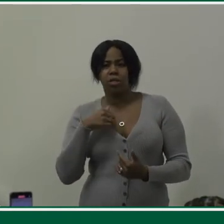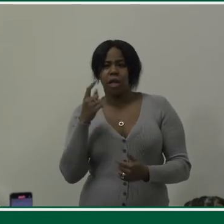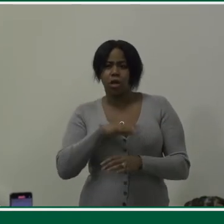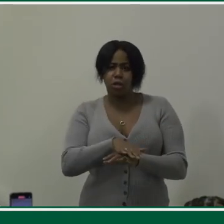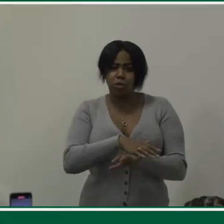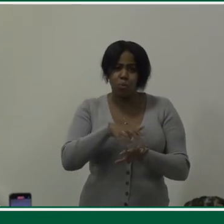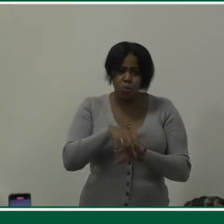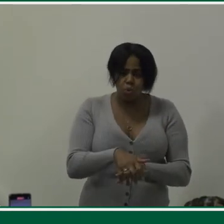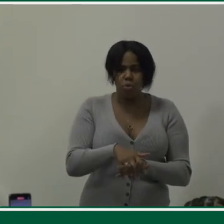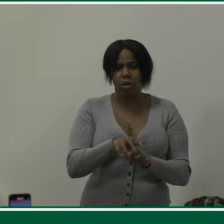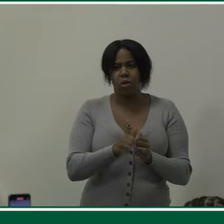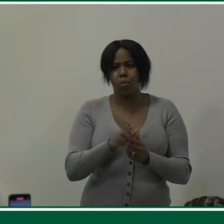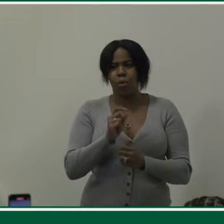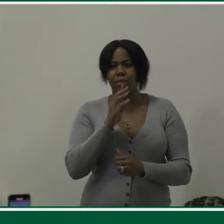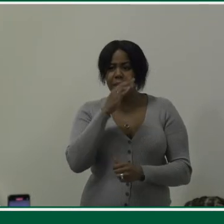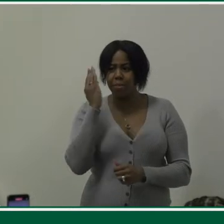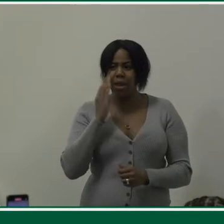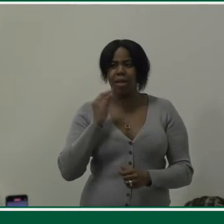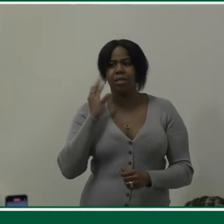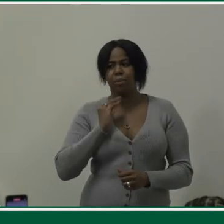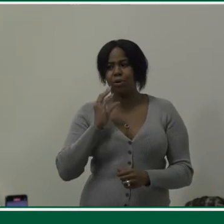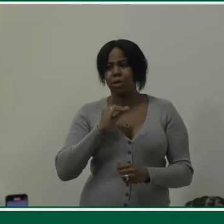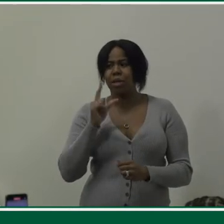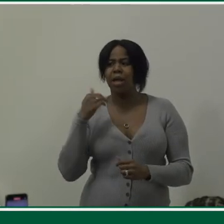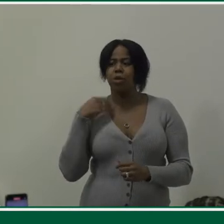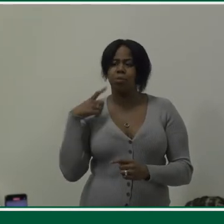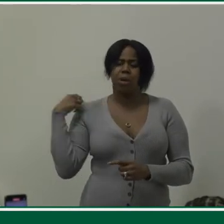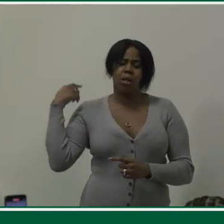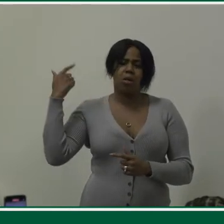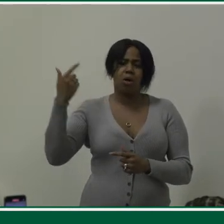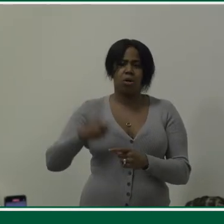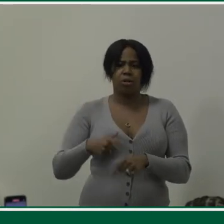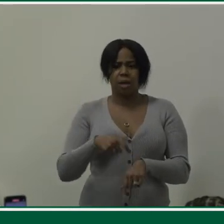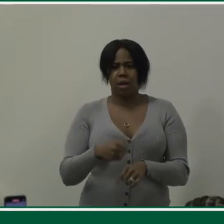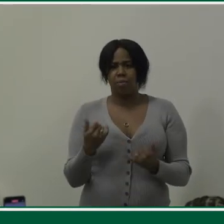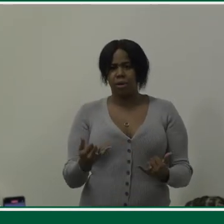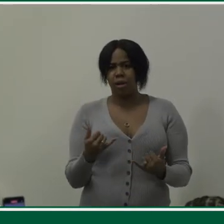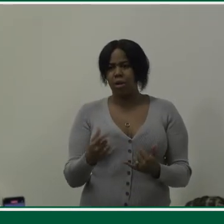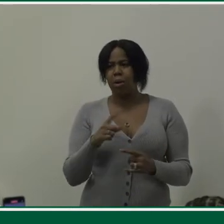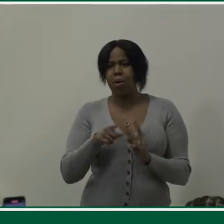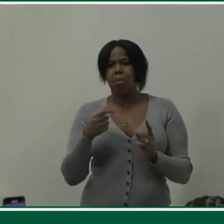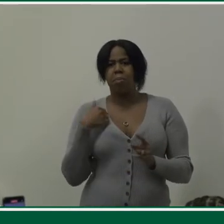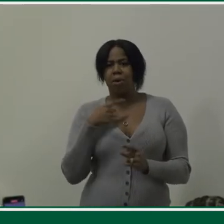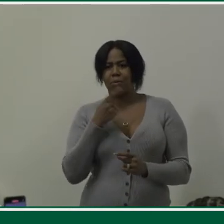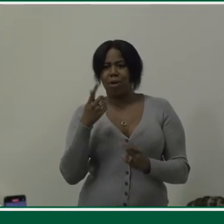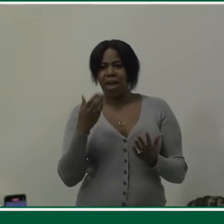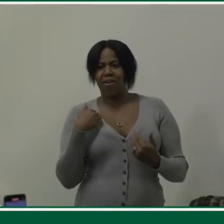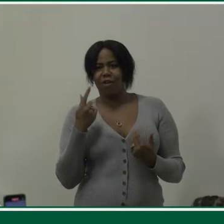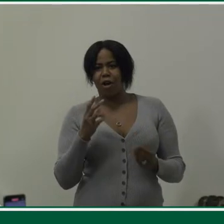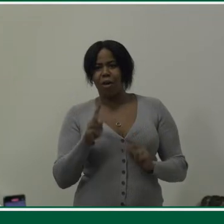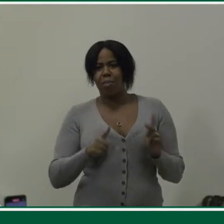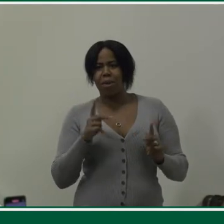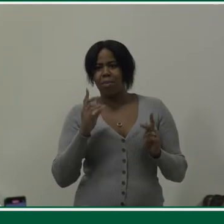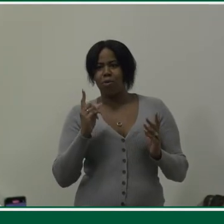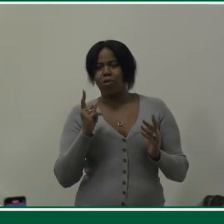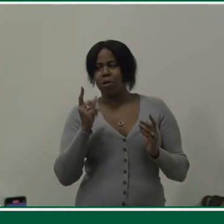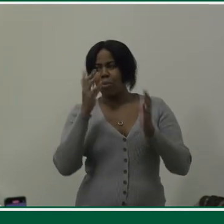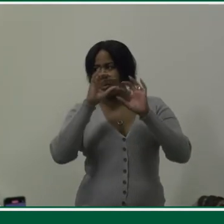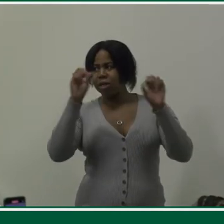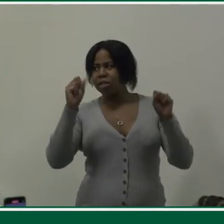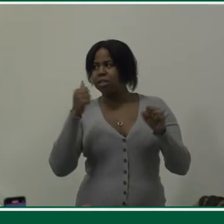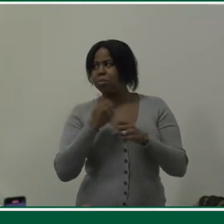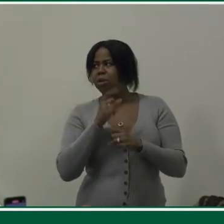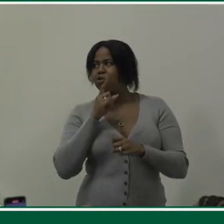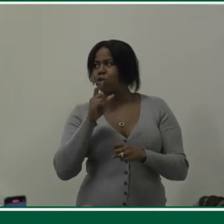black experience. I know it's been a long time coming, but leave it up to our people's president to ensure the Black